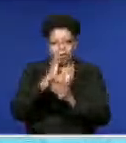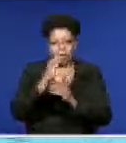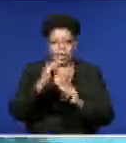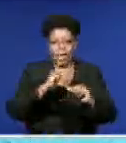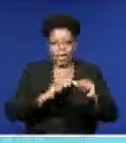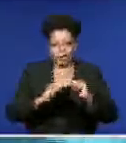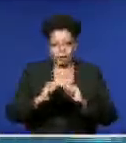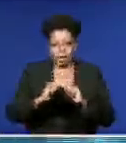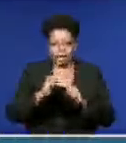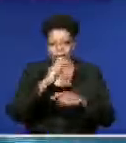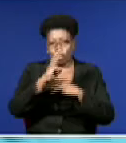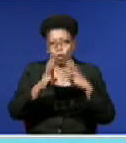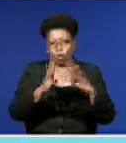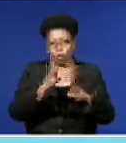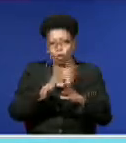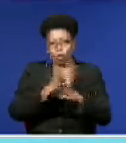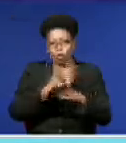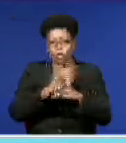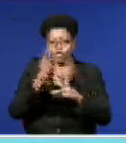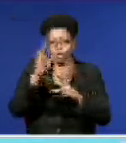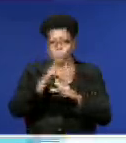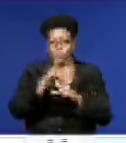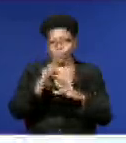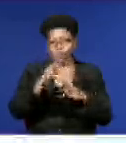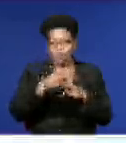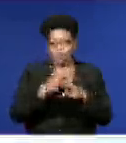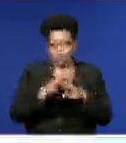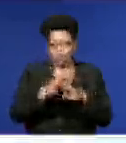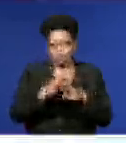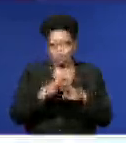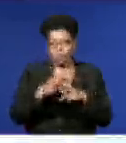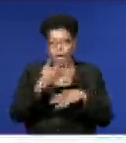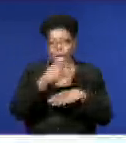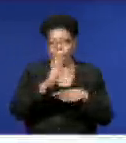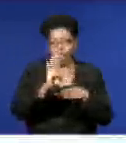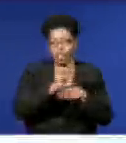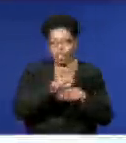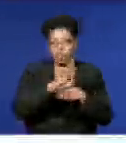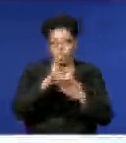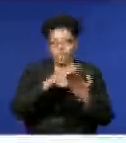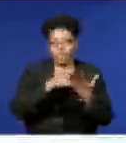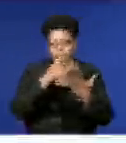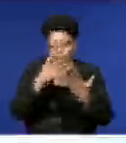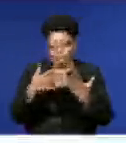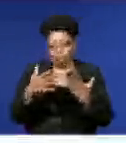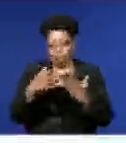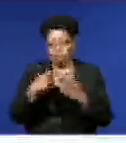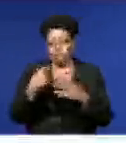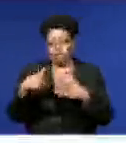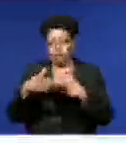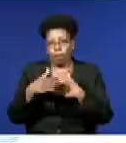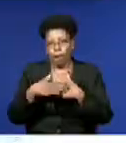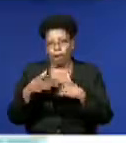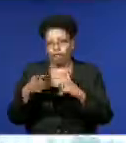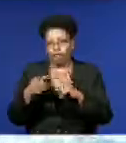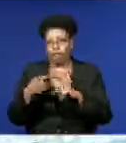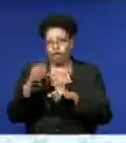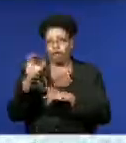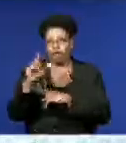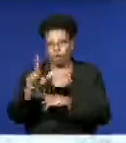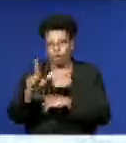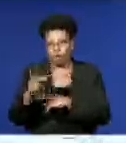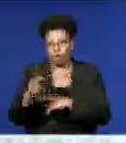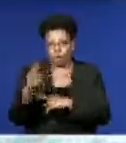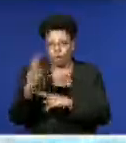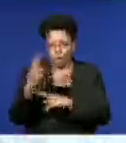at the FINA World Championships in a matter of days. Now, following his busy summer schedule, Fitzgerald will be headed back to Florida to train for the